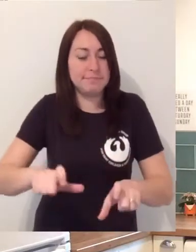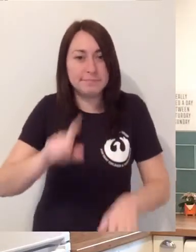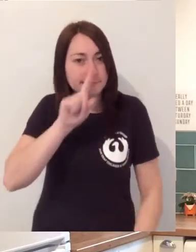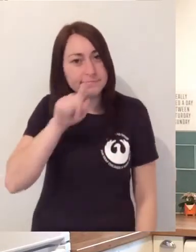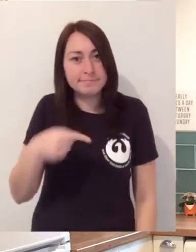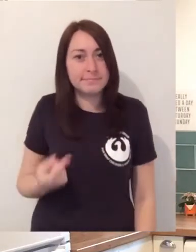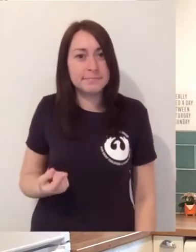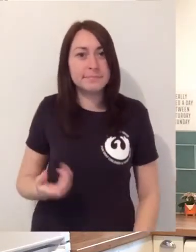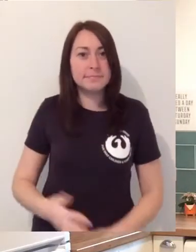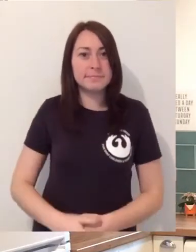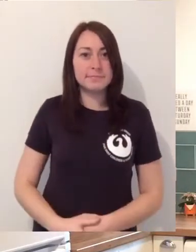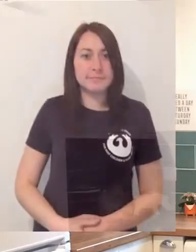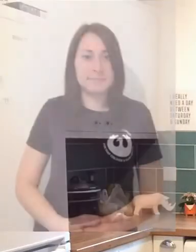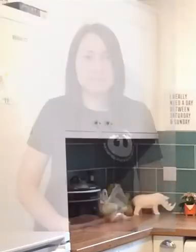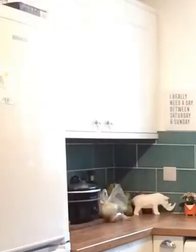surface.